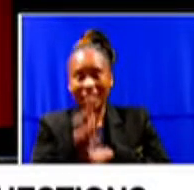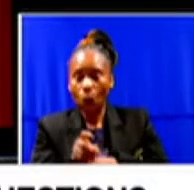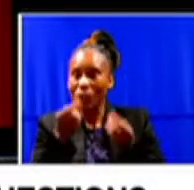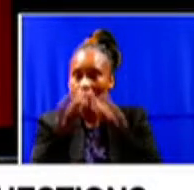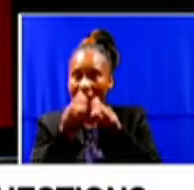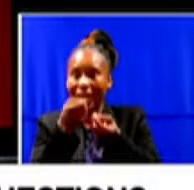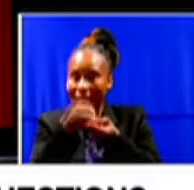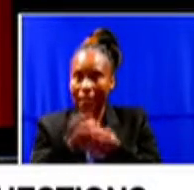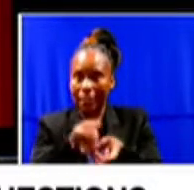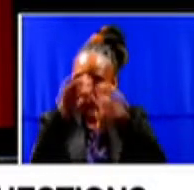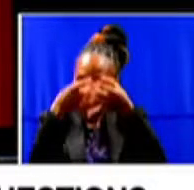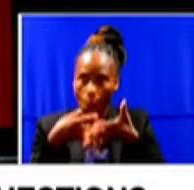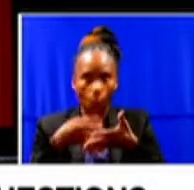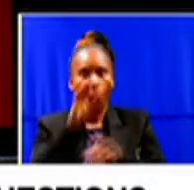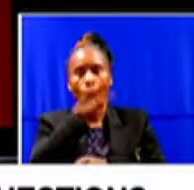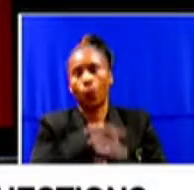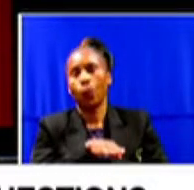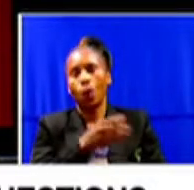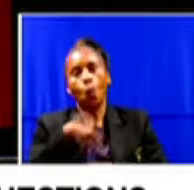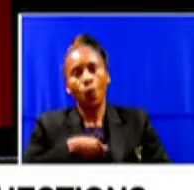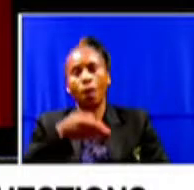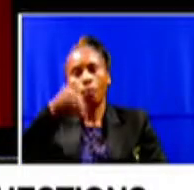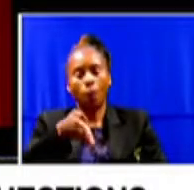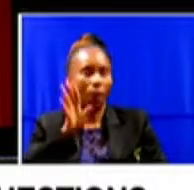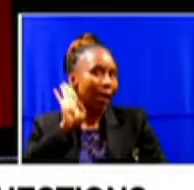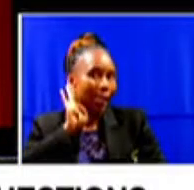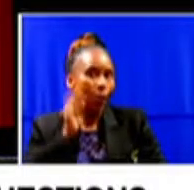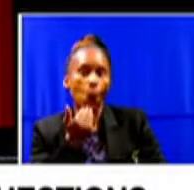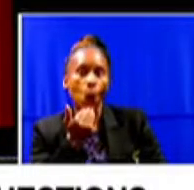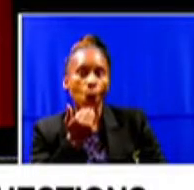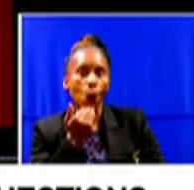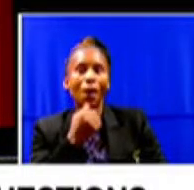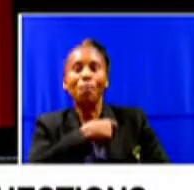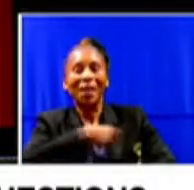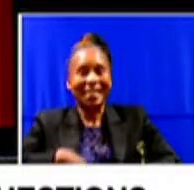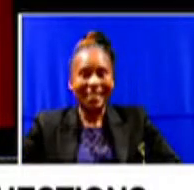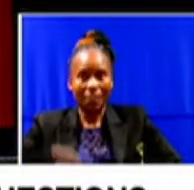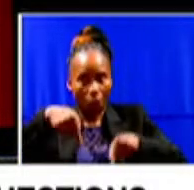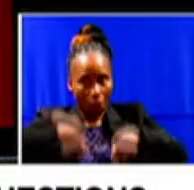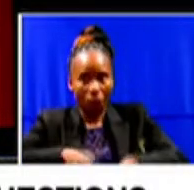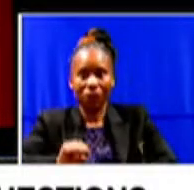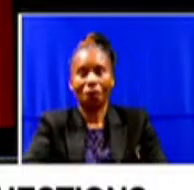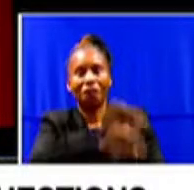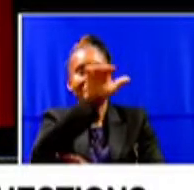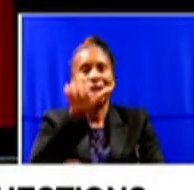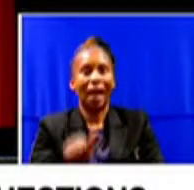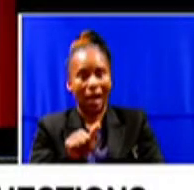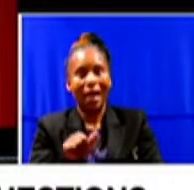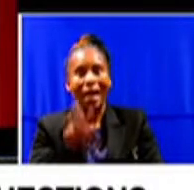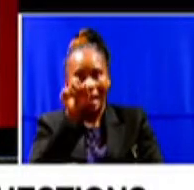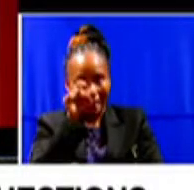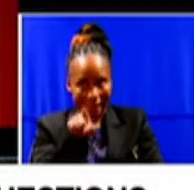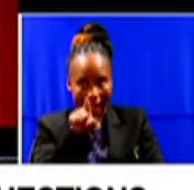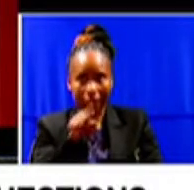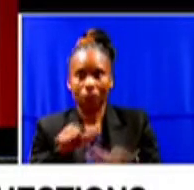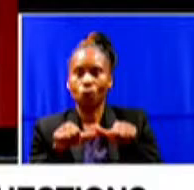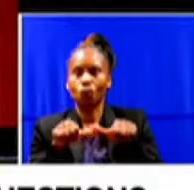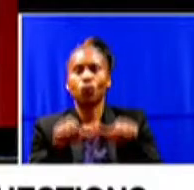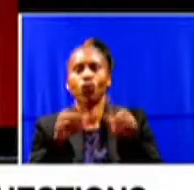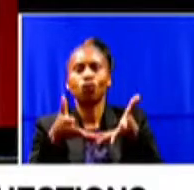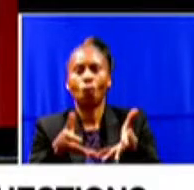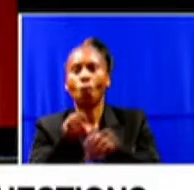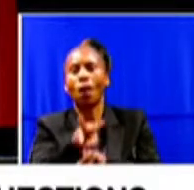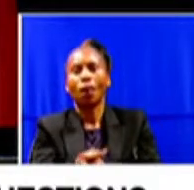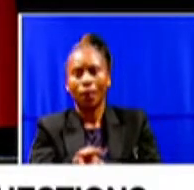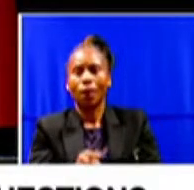as a result. We are here to listen to the president of the country, and so this is what's going to proceed. Honorable President,